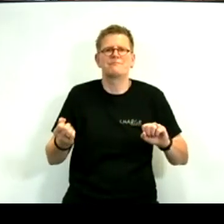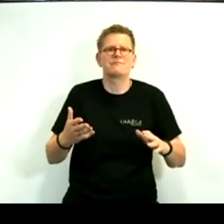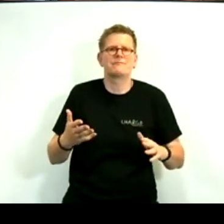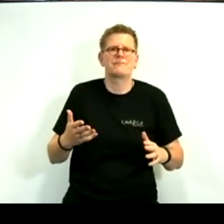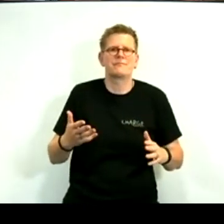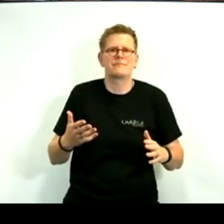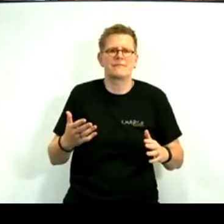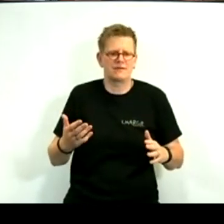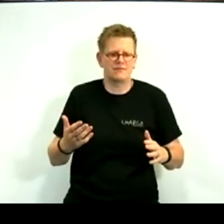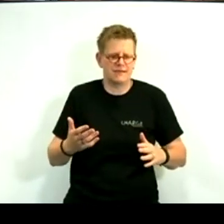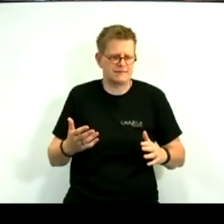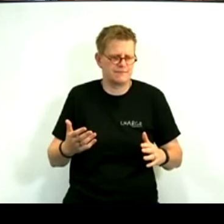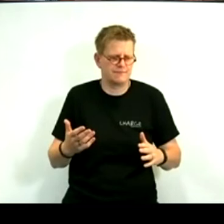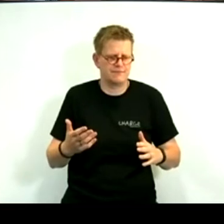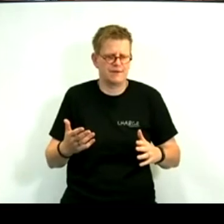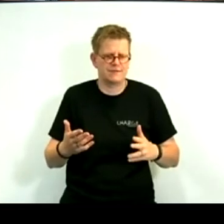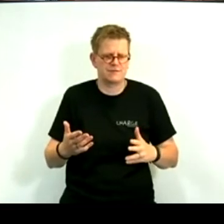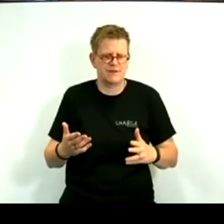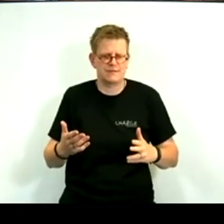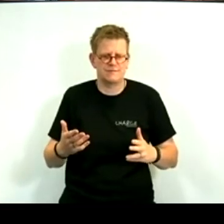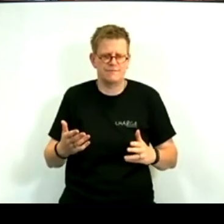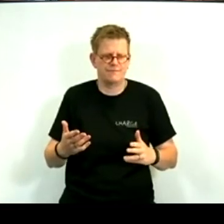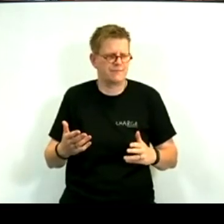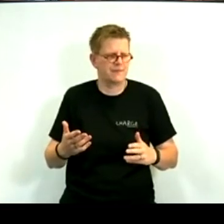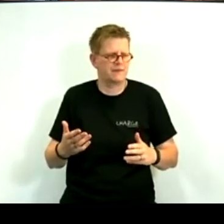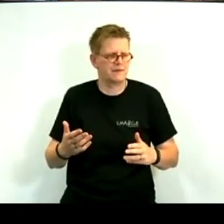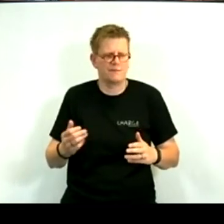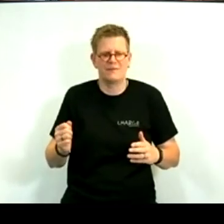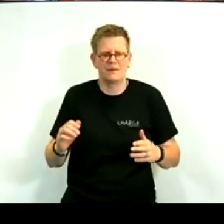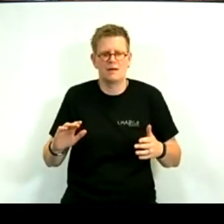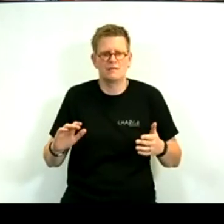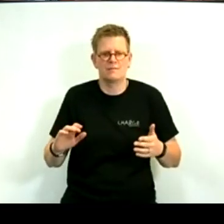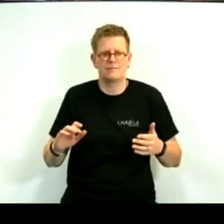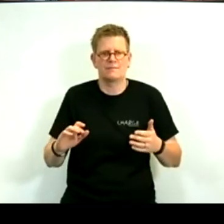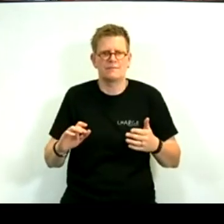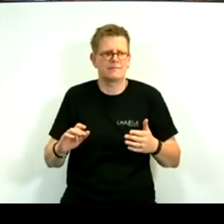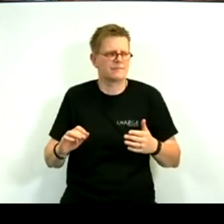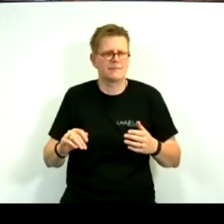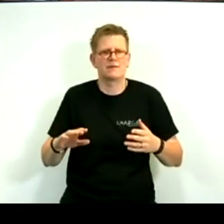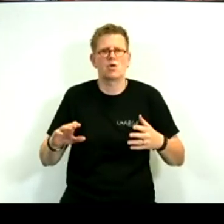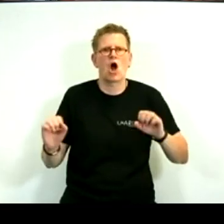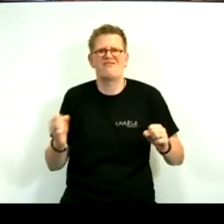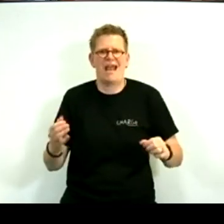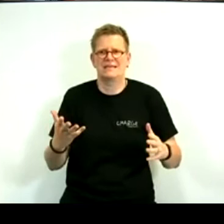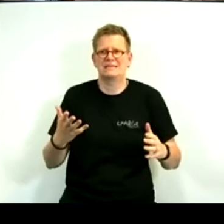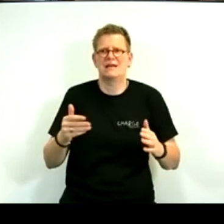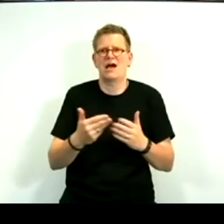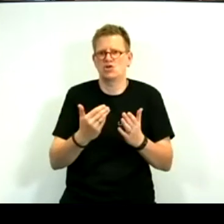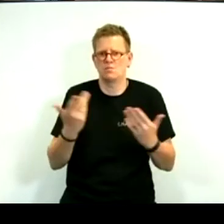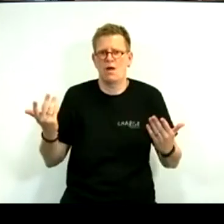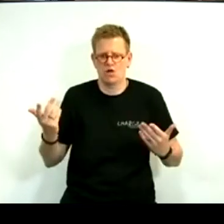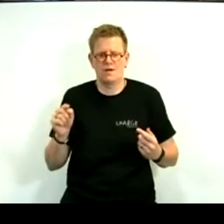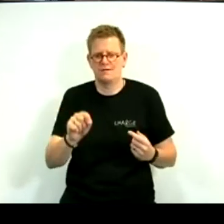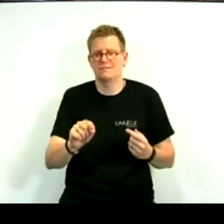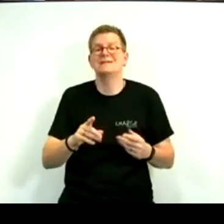vestibular sense with our vision sense. And what this reflex does is, if I look